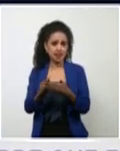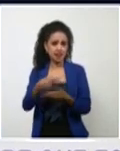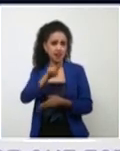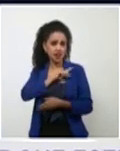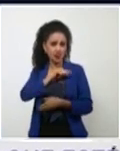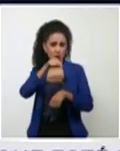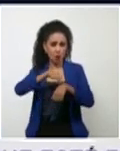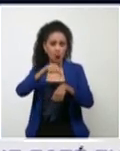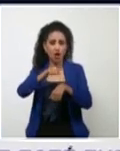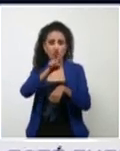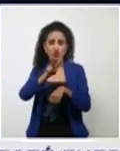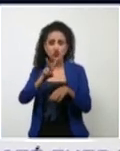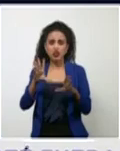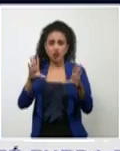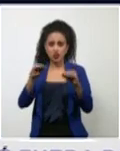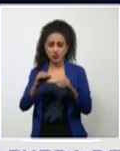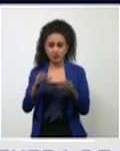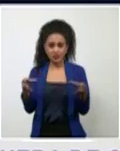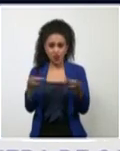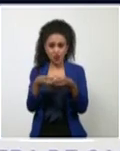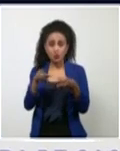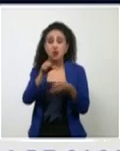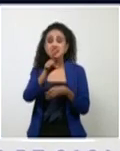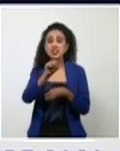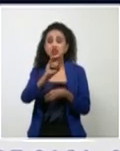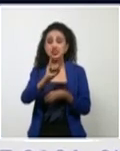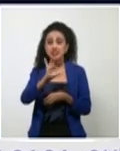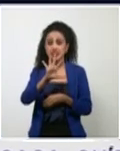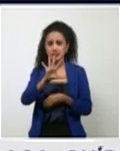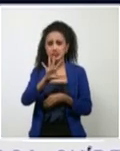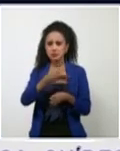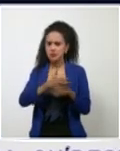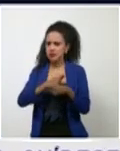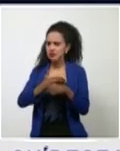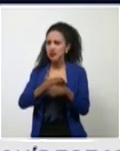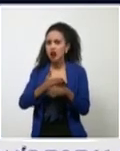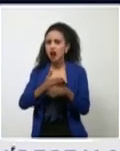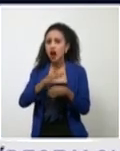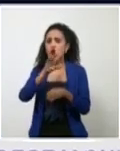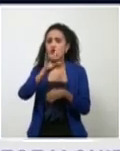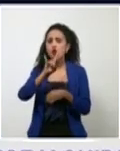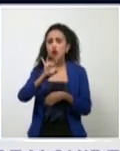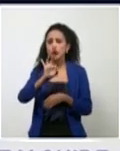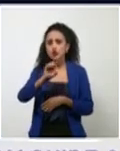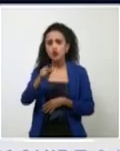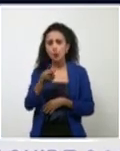o'clock. Of these, 165,